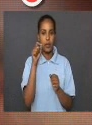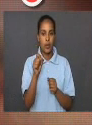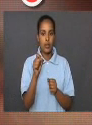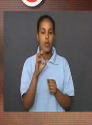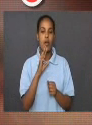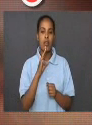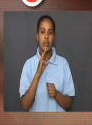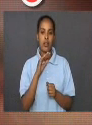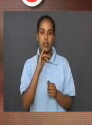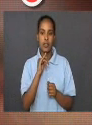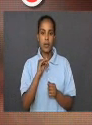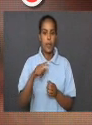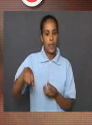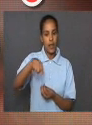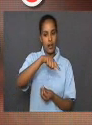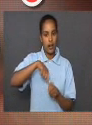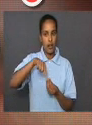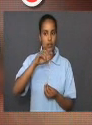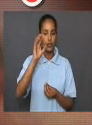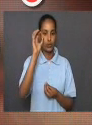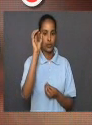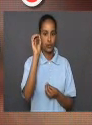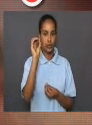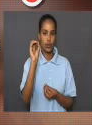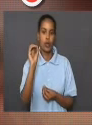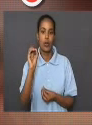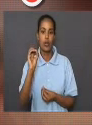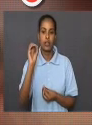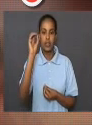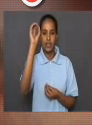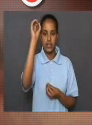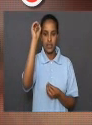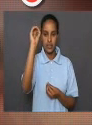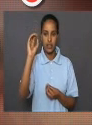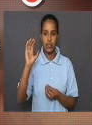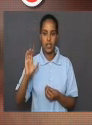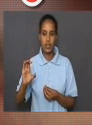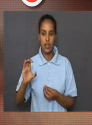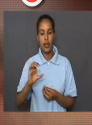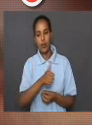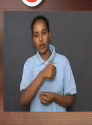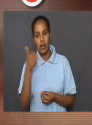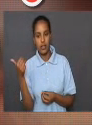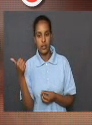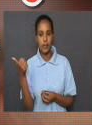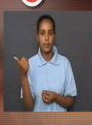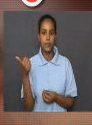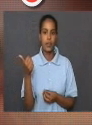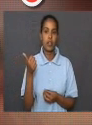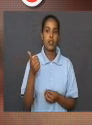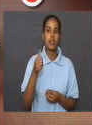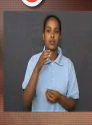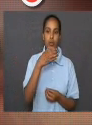of water is around 0 degrees Celsius, whereas the freezing point of